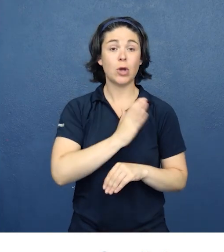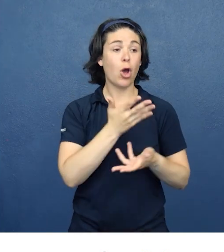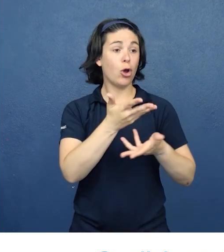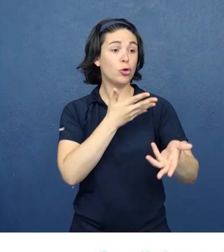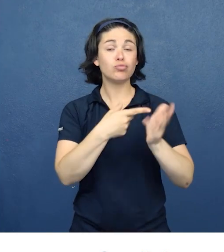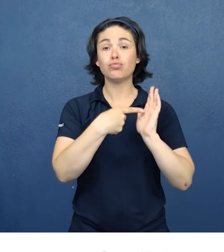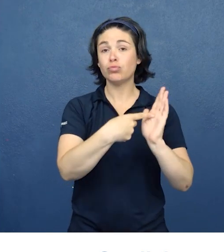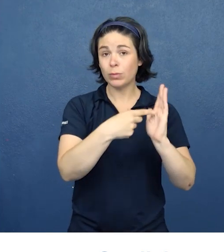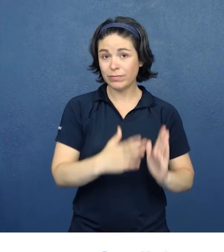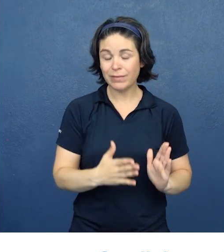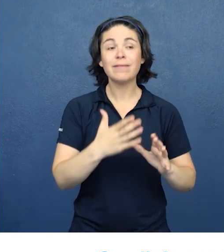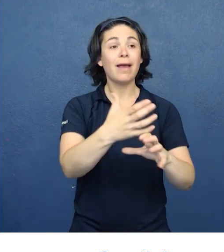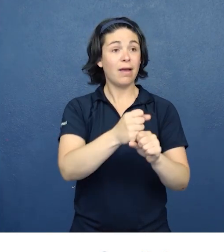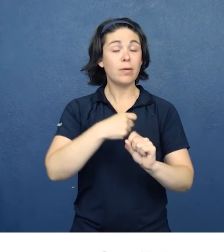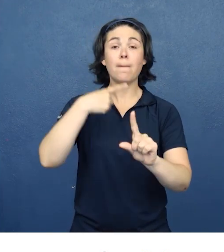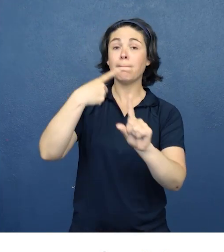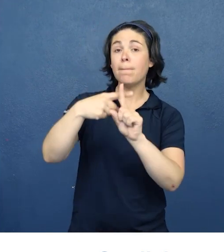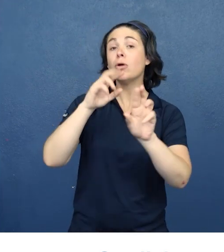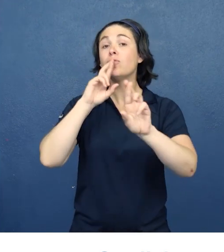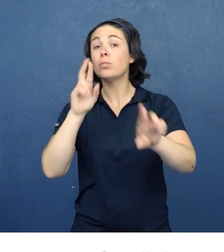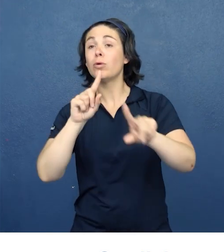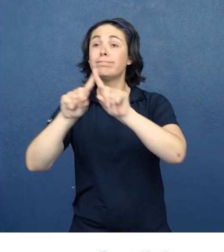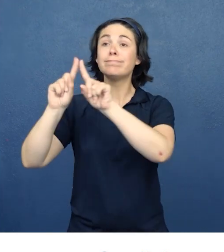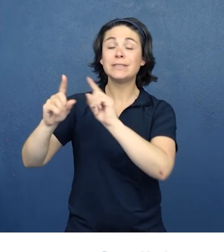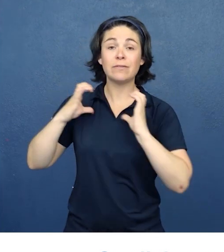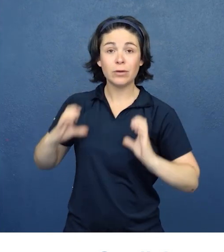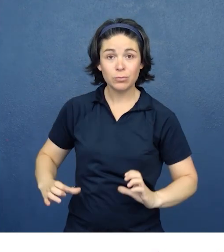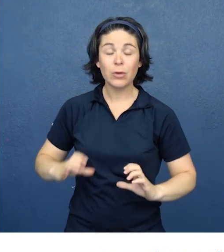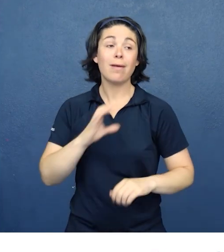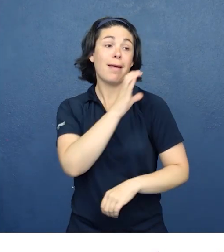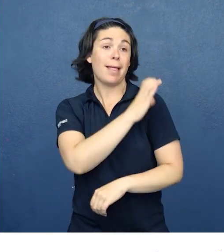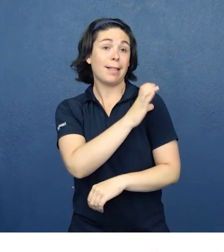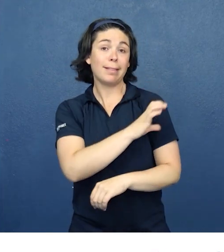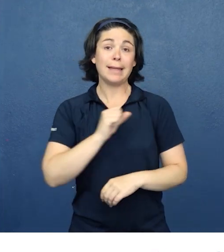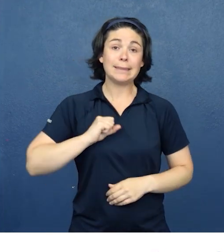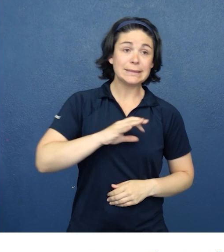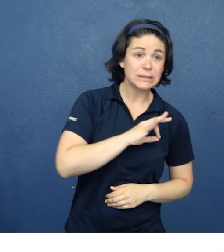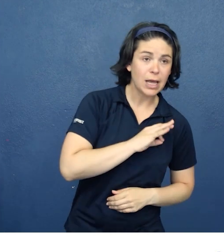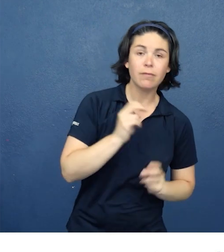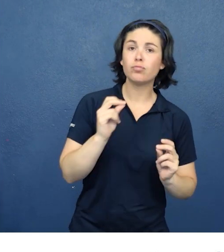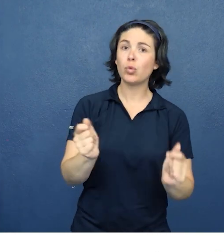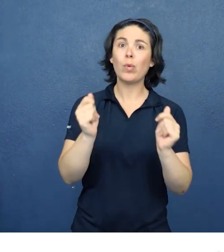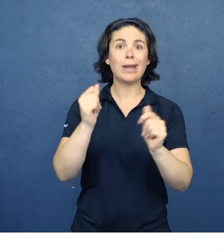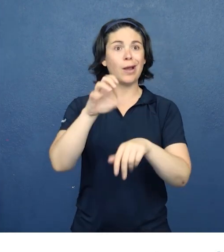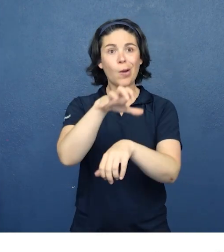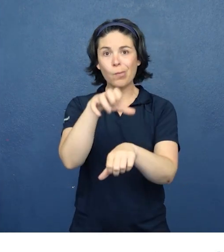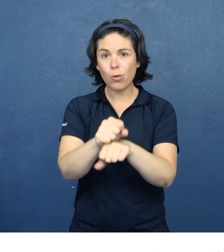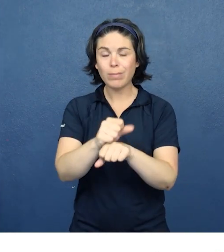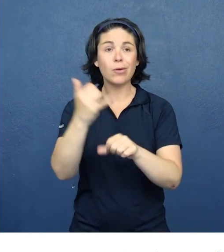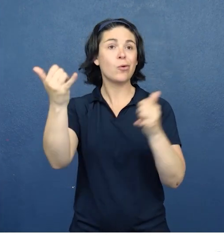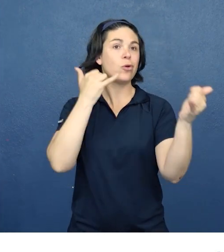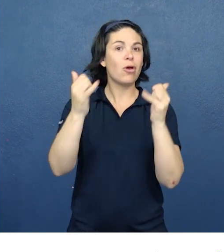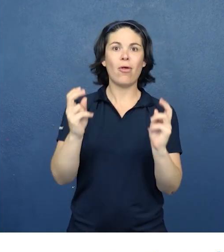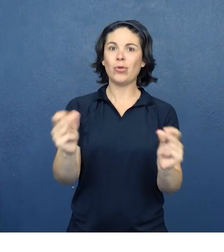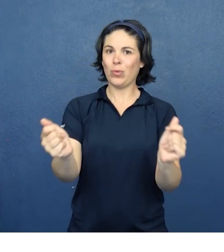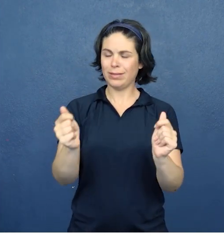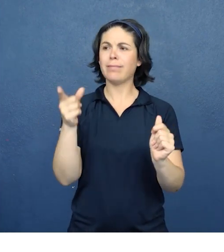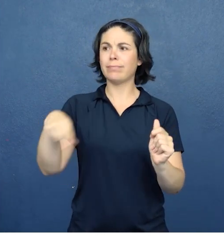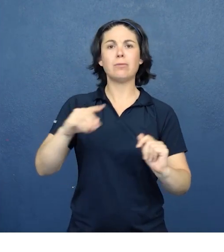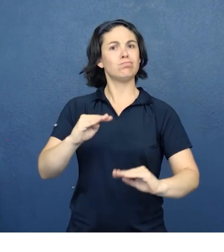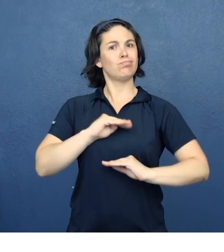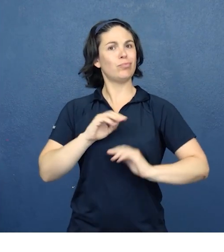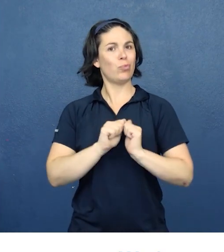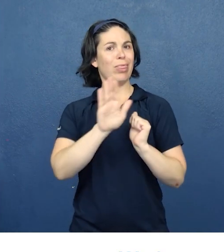have received positive reports from consumers regarding clinic staff, prompt appointments, and return phone calls and satisfaction with